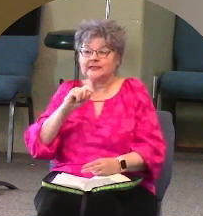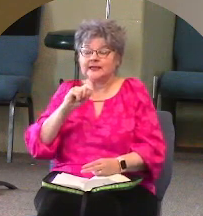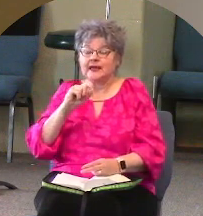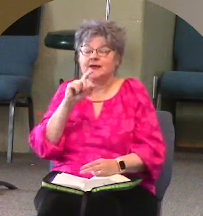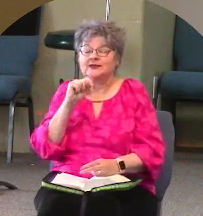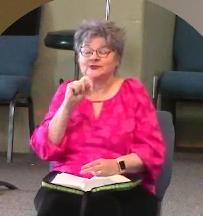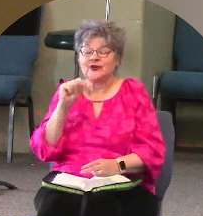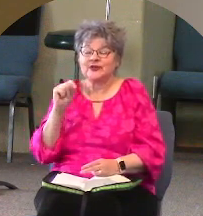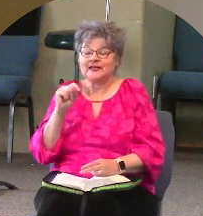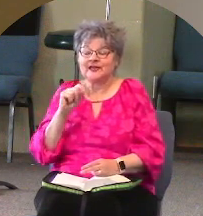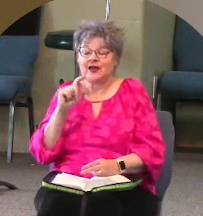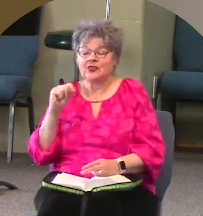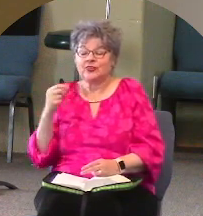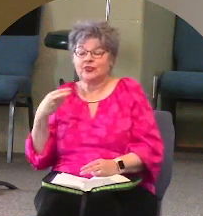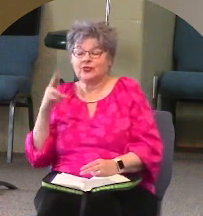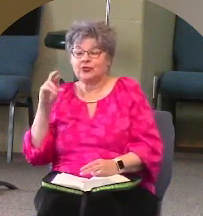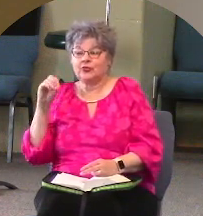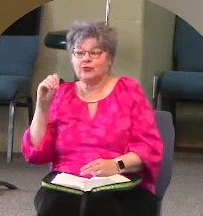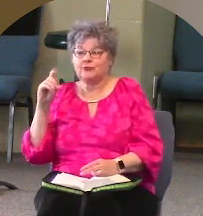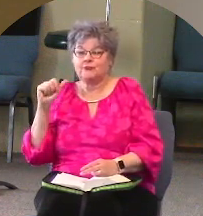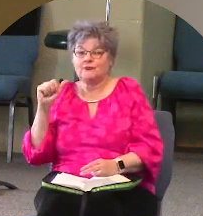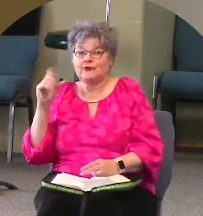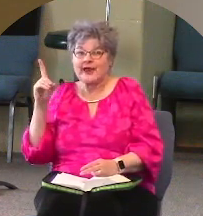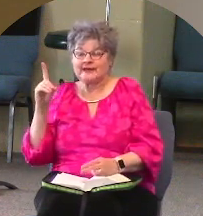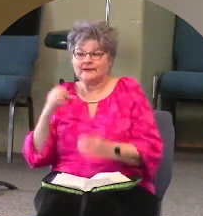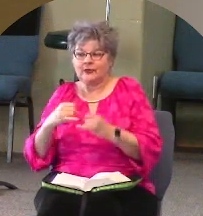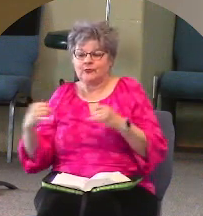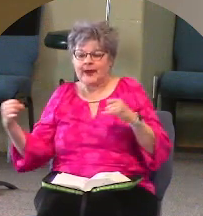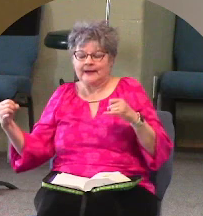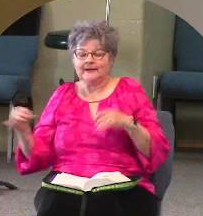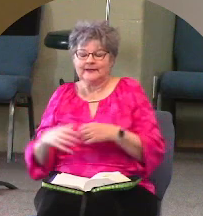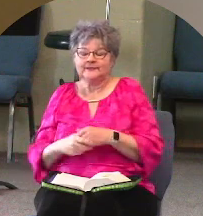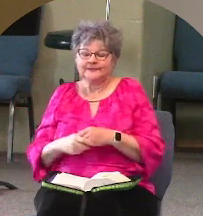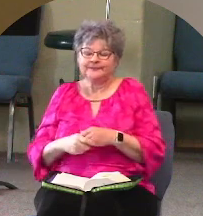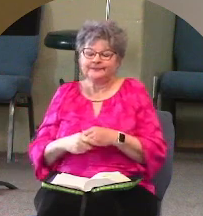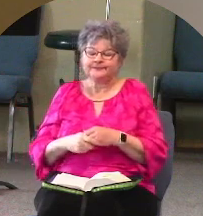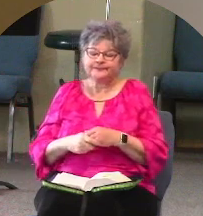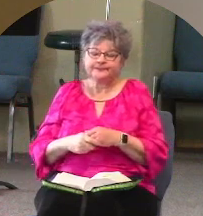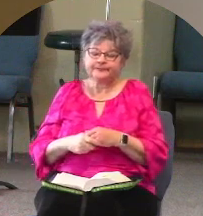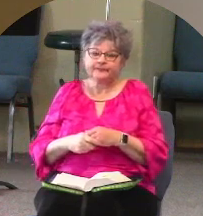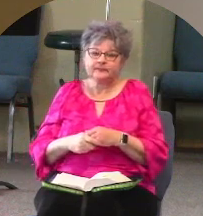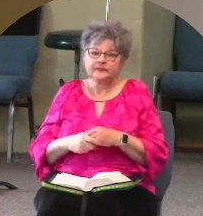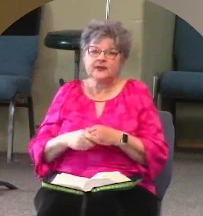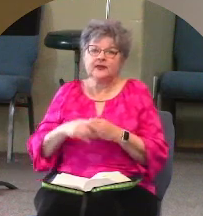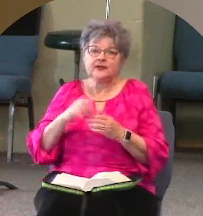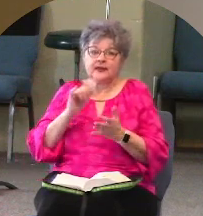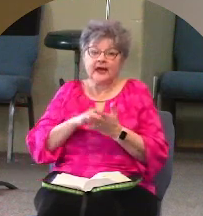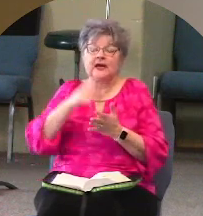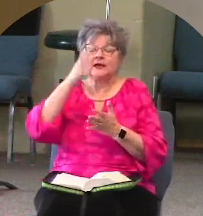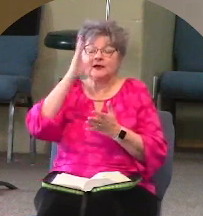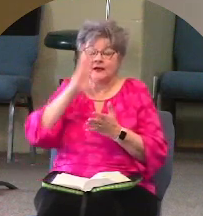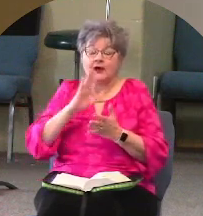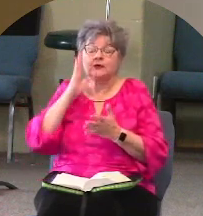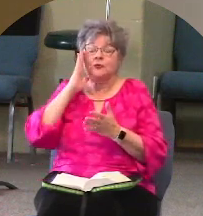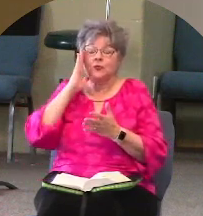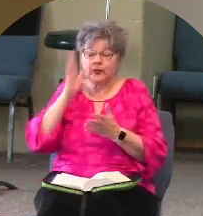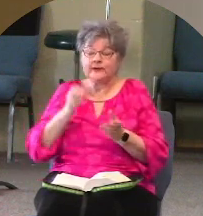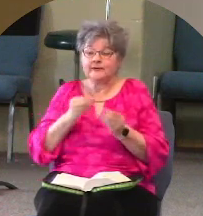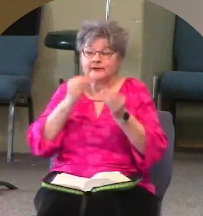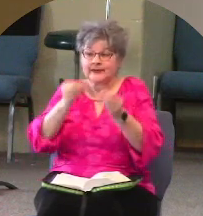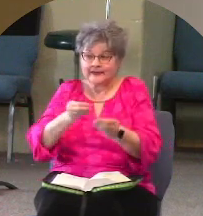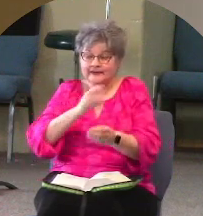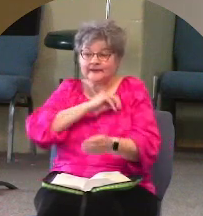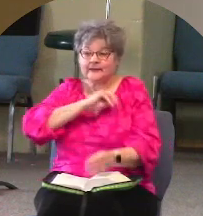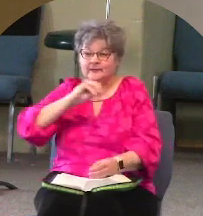to the very end of the last book, the last verse of the Old Testament, that God was going to provide a